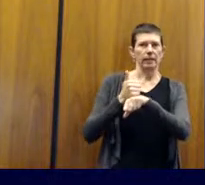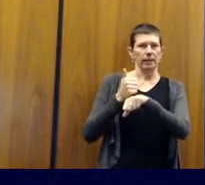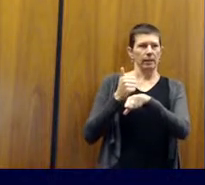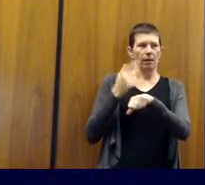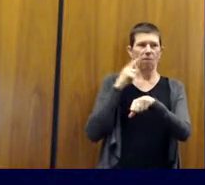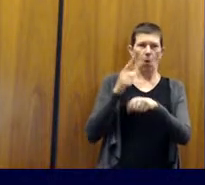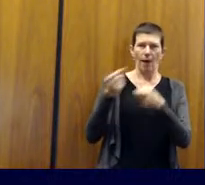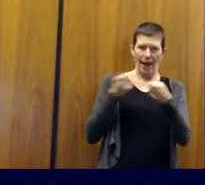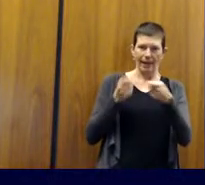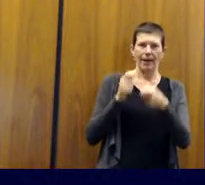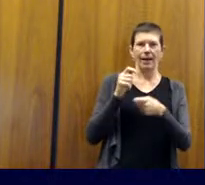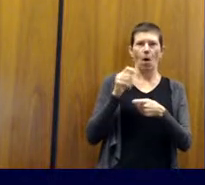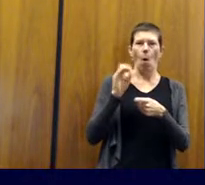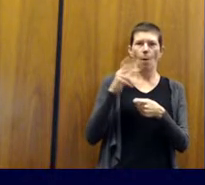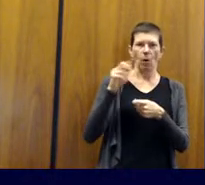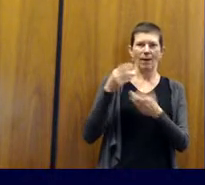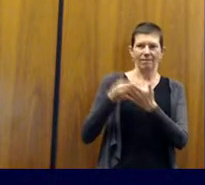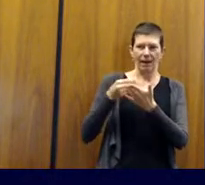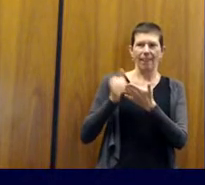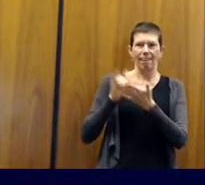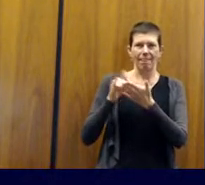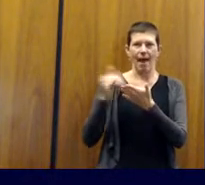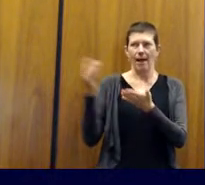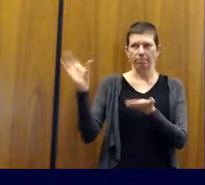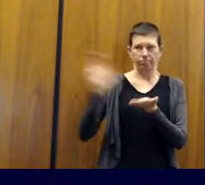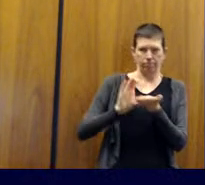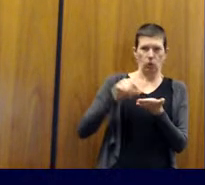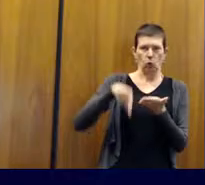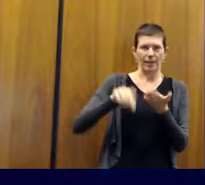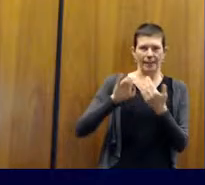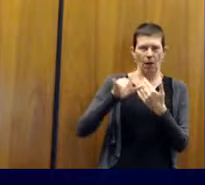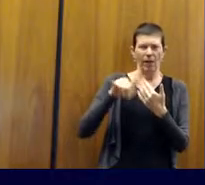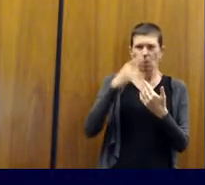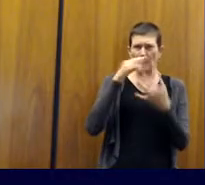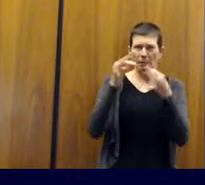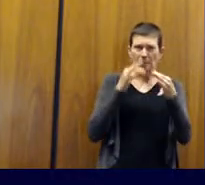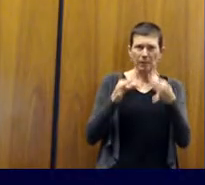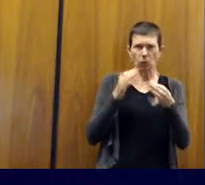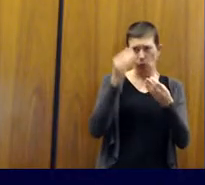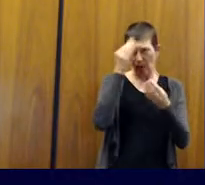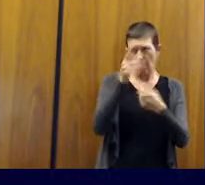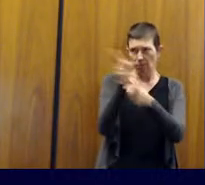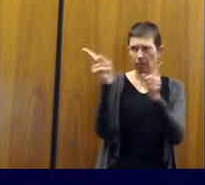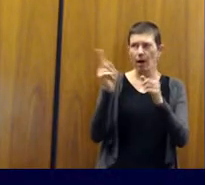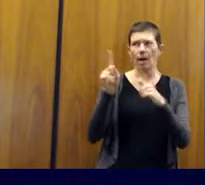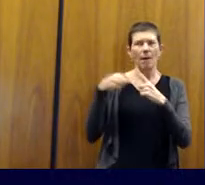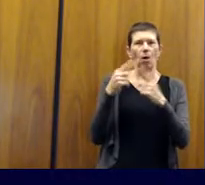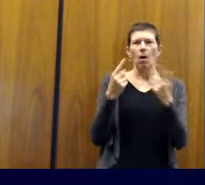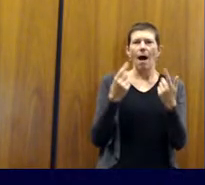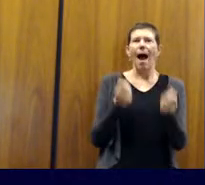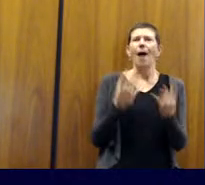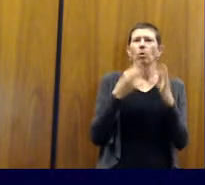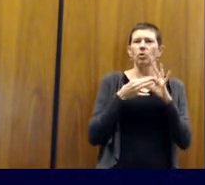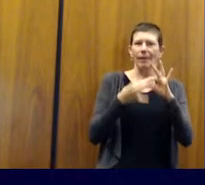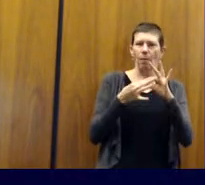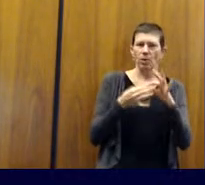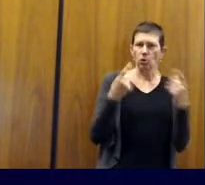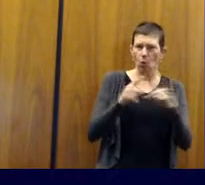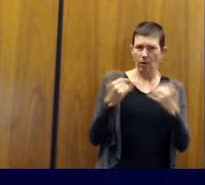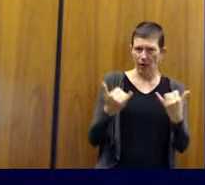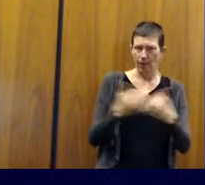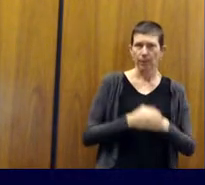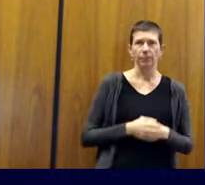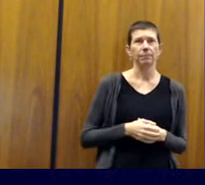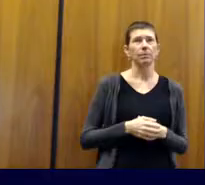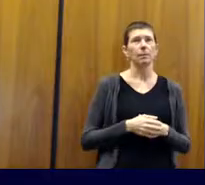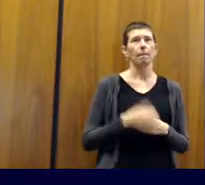the opioid funding that comes into our county. Can you talk a little bit just to let the public know about the level of collaboration that's going on right now?